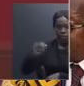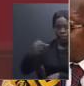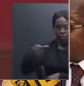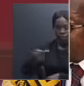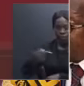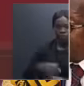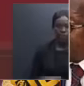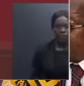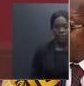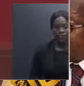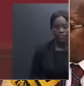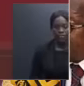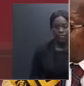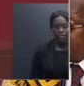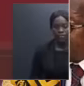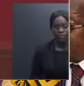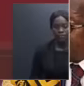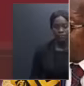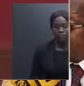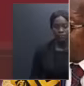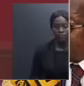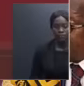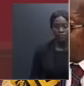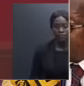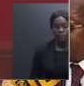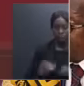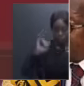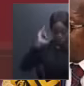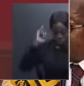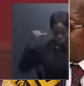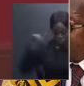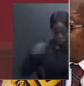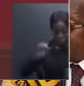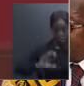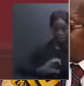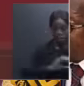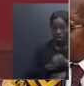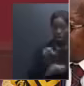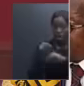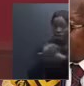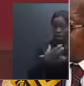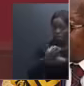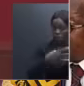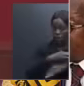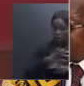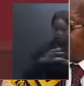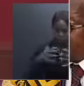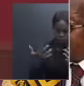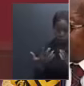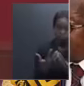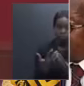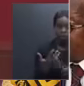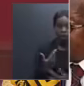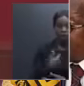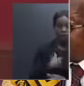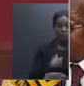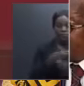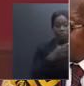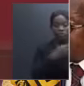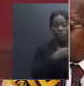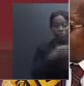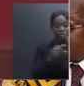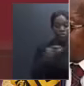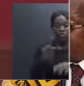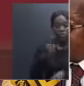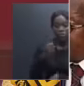Upon receipt of the Judicial Council's advice, and in accordance with my obligation under Article